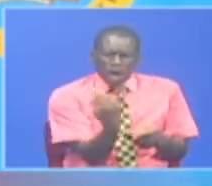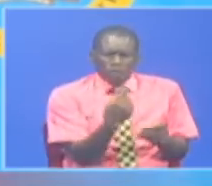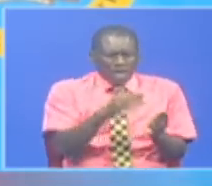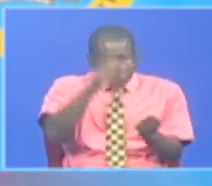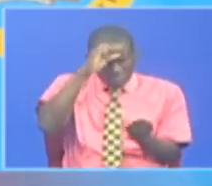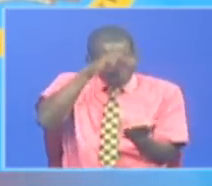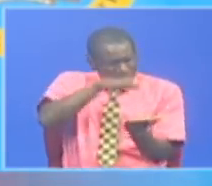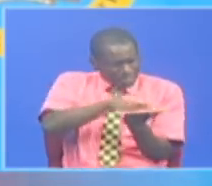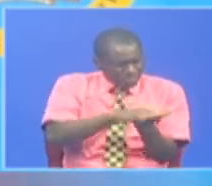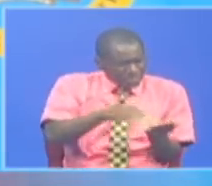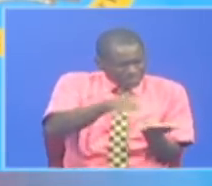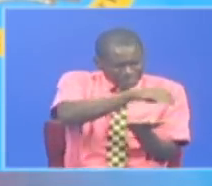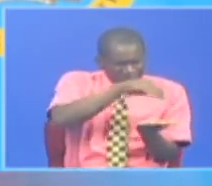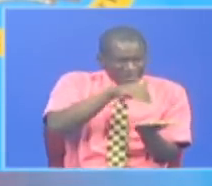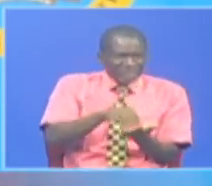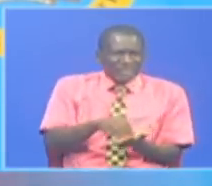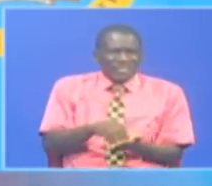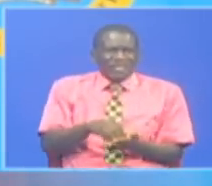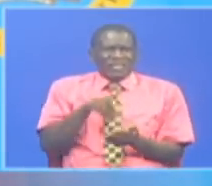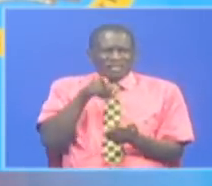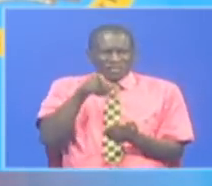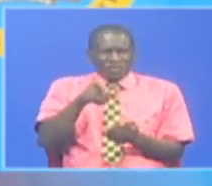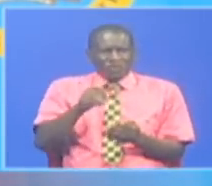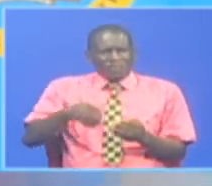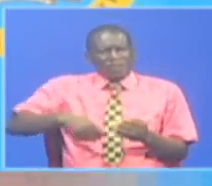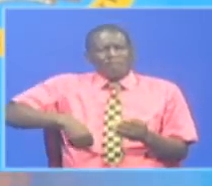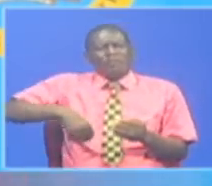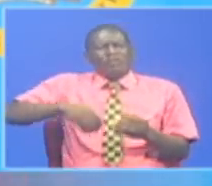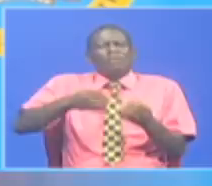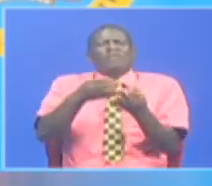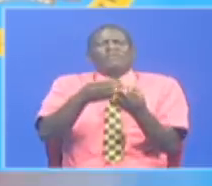quarantine facilities shall be met by the government.